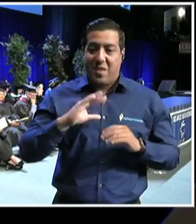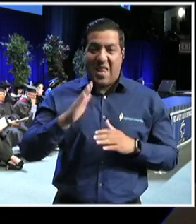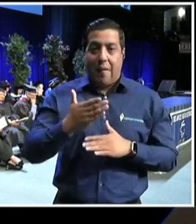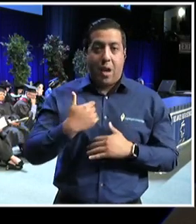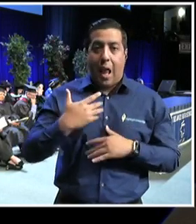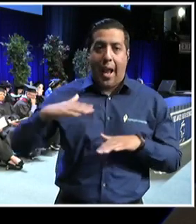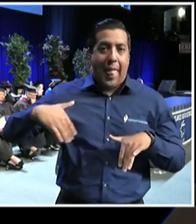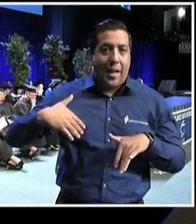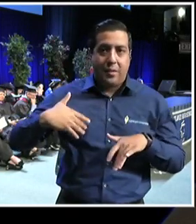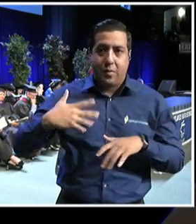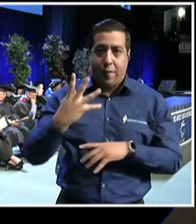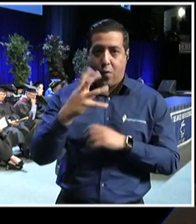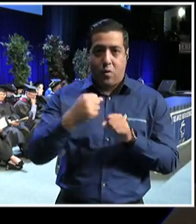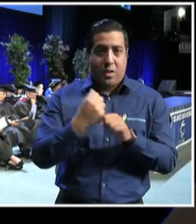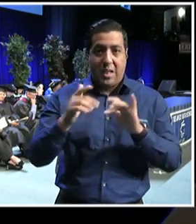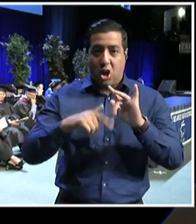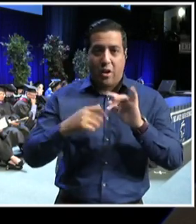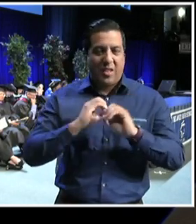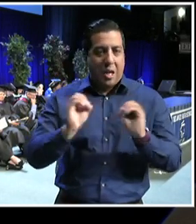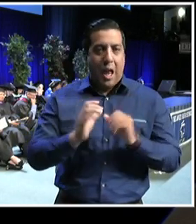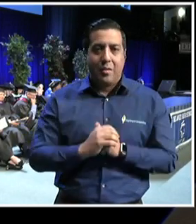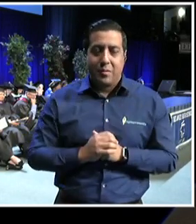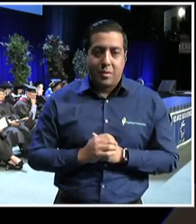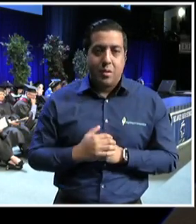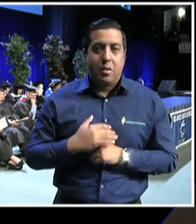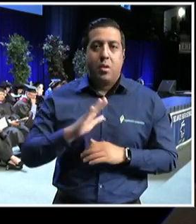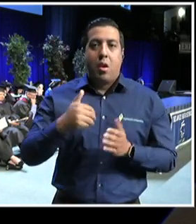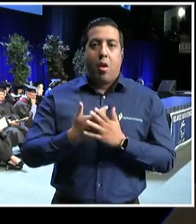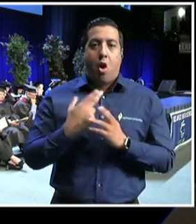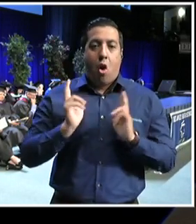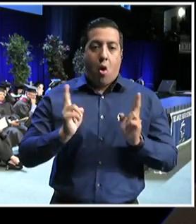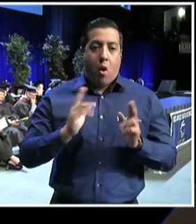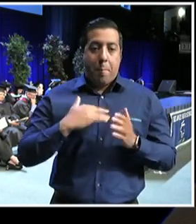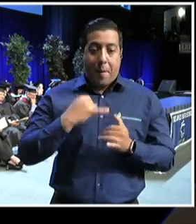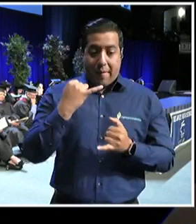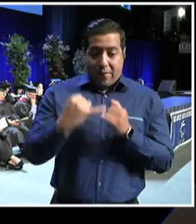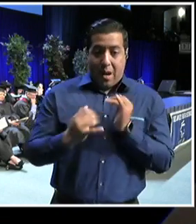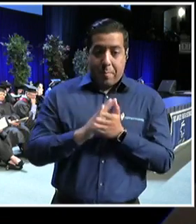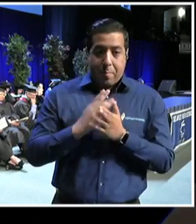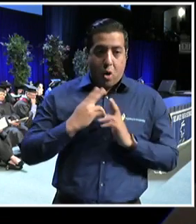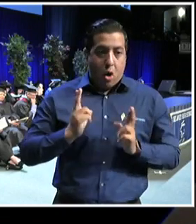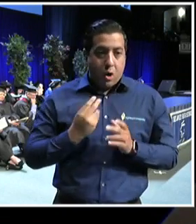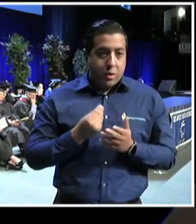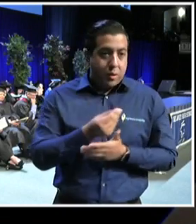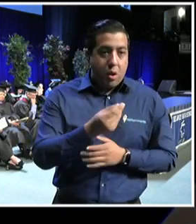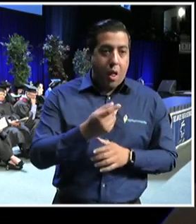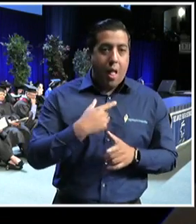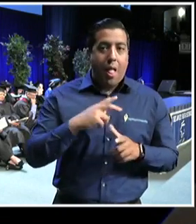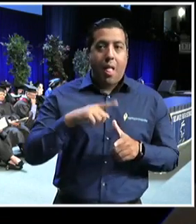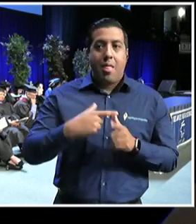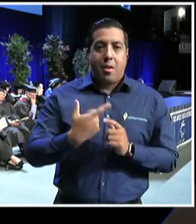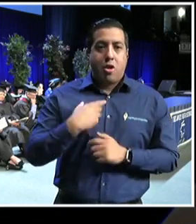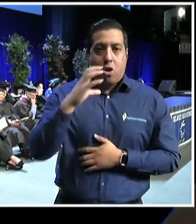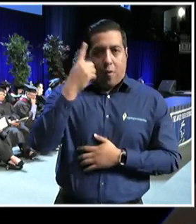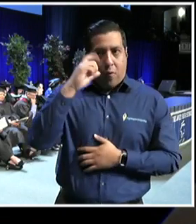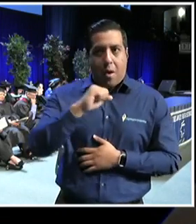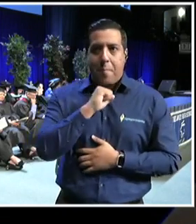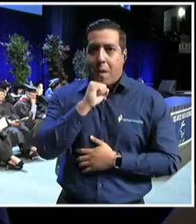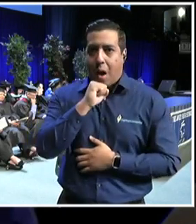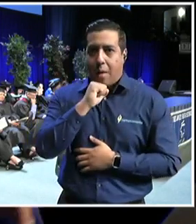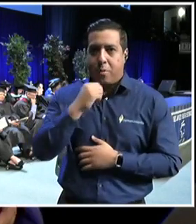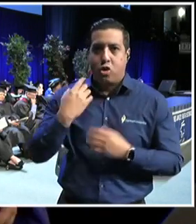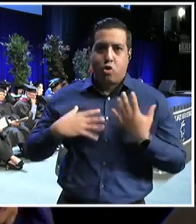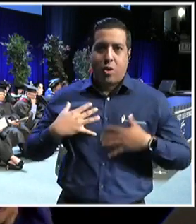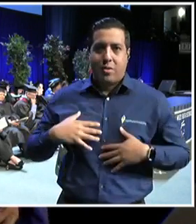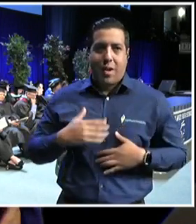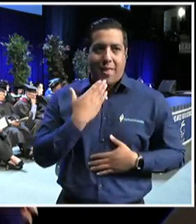there. The rush to submit my final papers while trying to find a prom dress, which I still never found. Thanks, Diana, for letting me